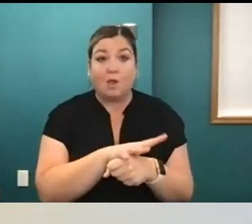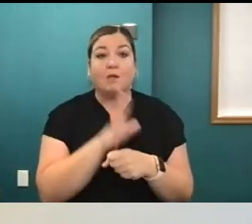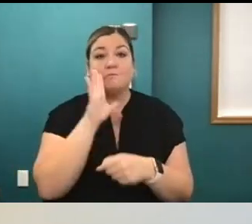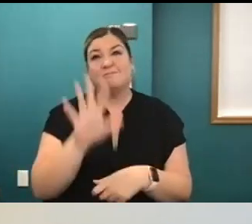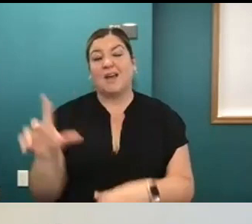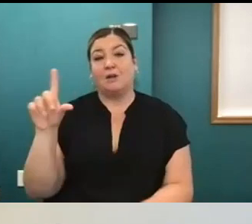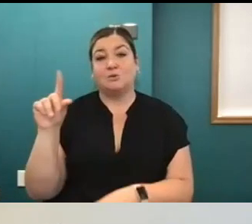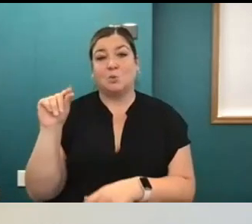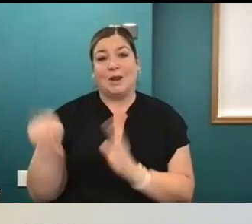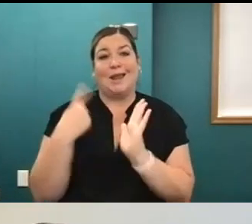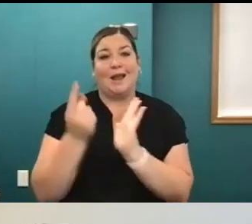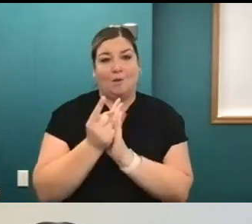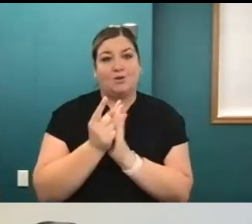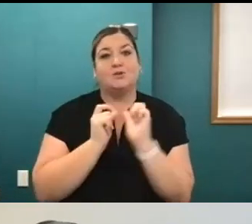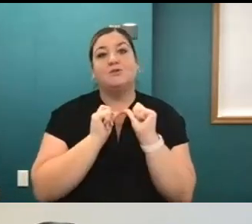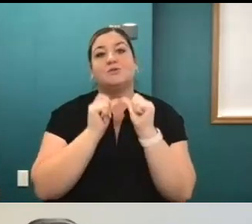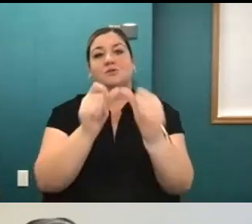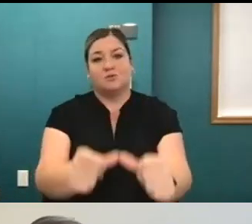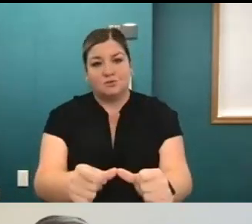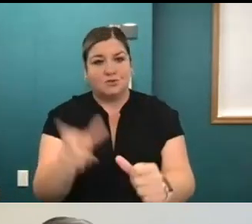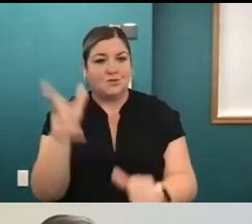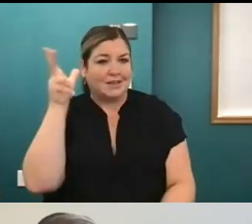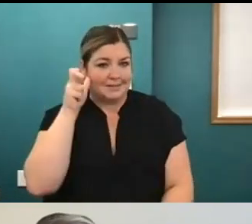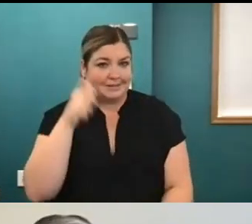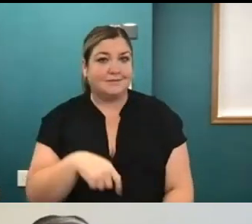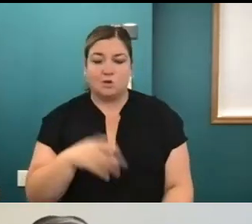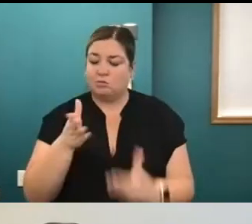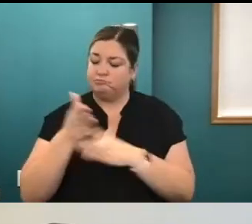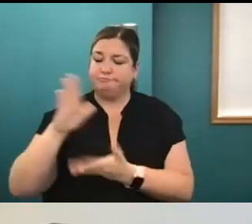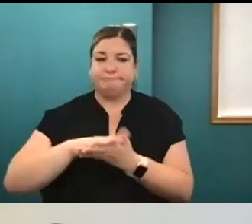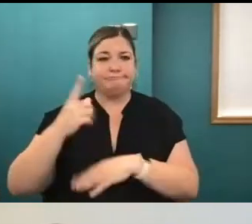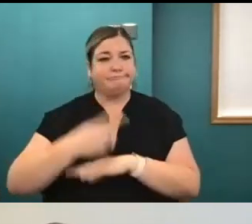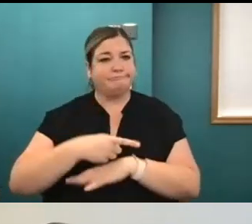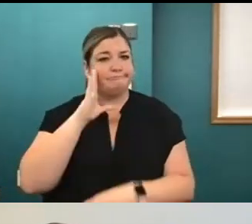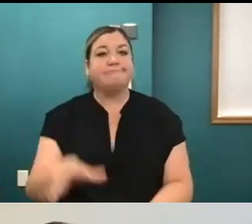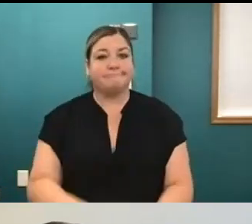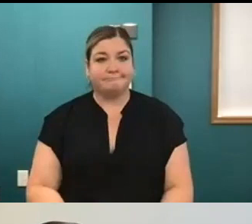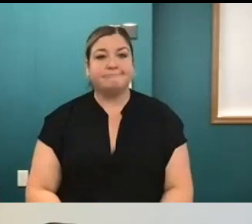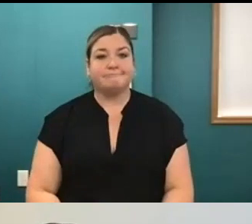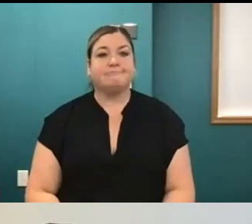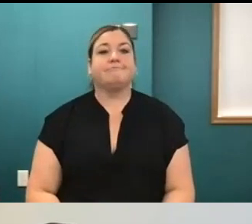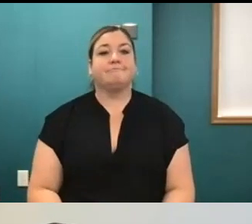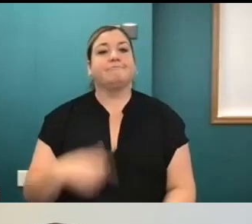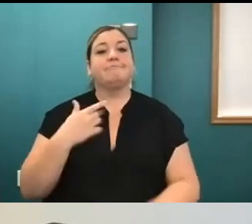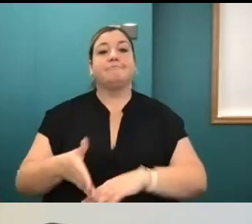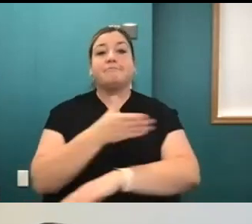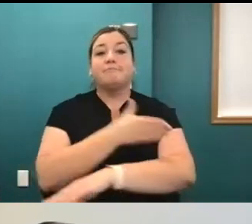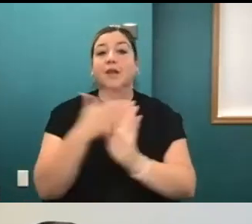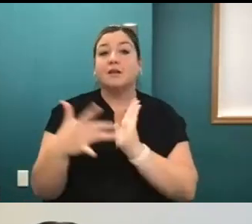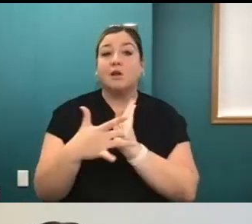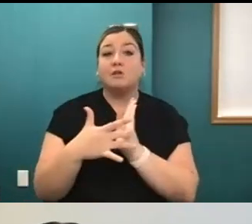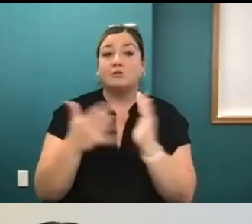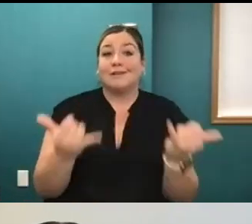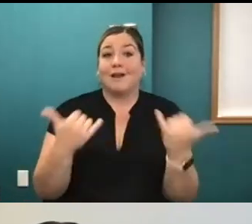20 hours of listening. So they will get through that school day. We've improved the technology by having now